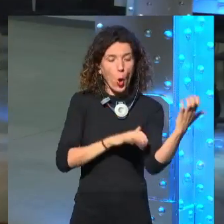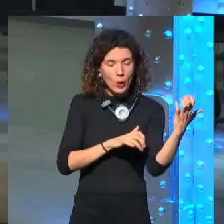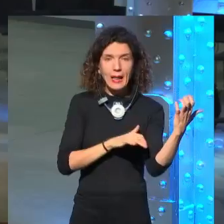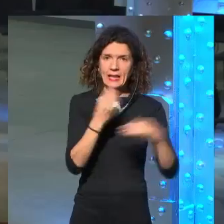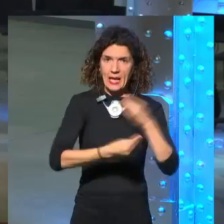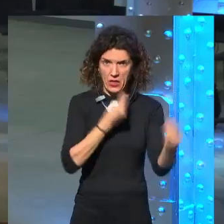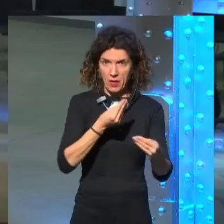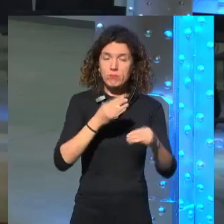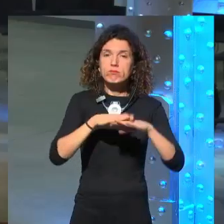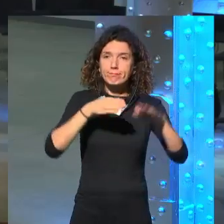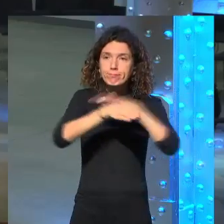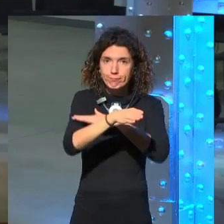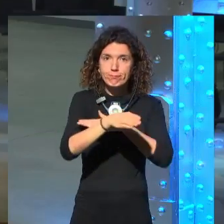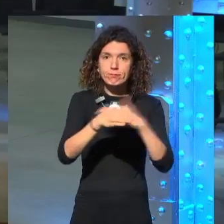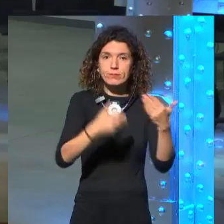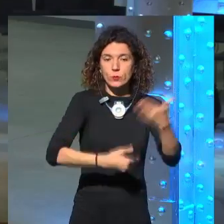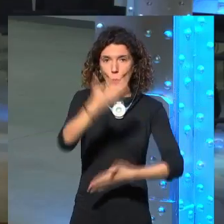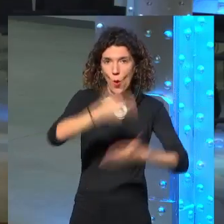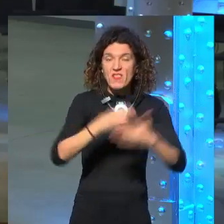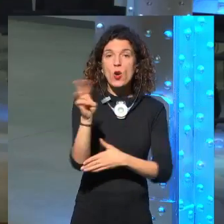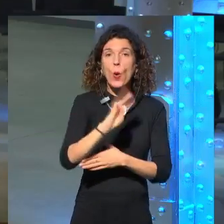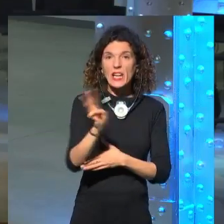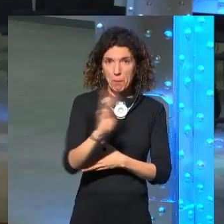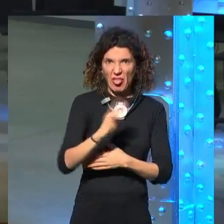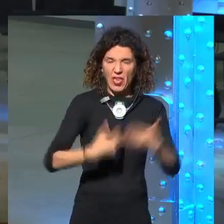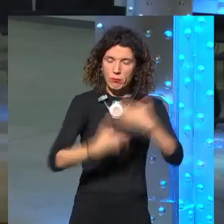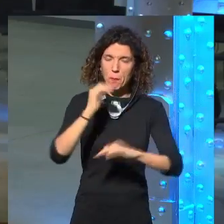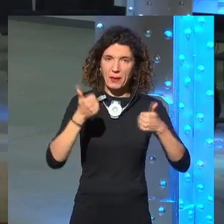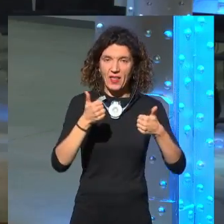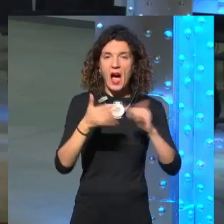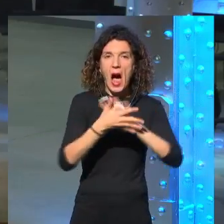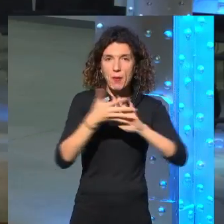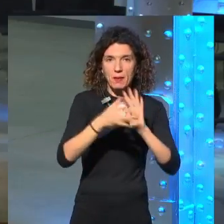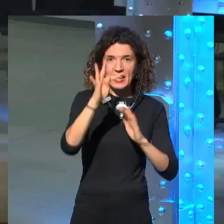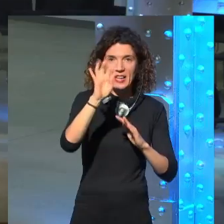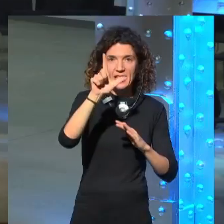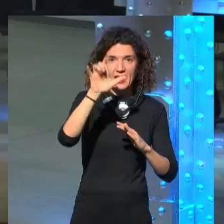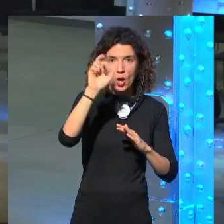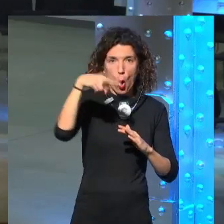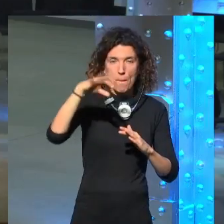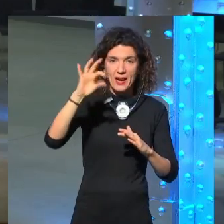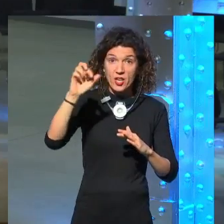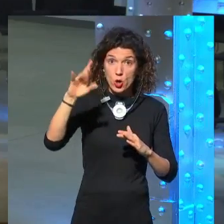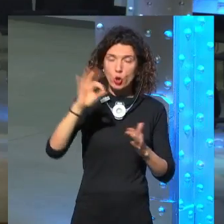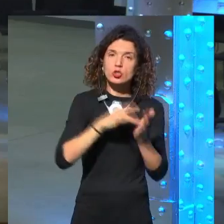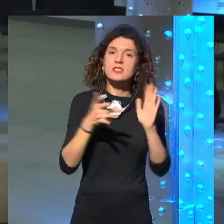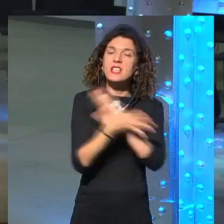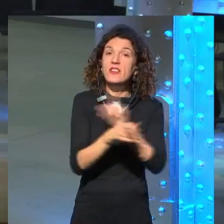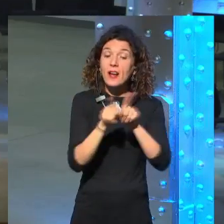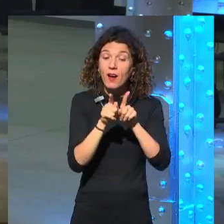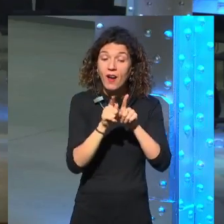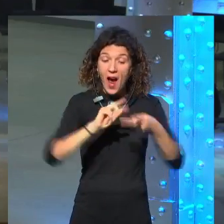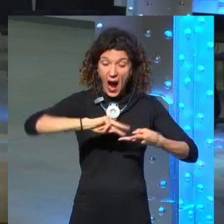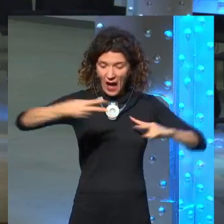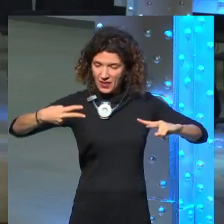up the Wikipedia page to telomeres and read to the journalist, it's the bit at the end of the DNA which tells